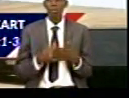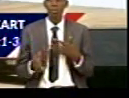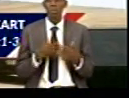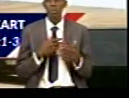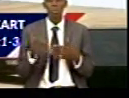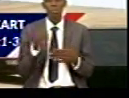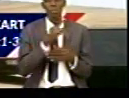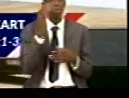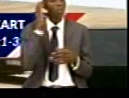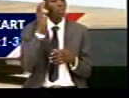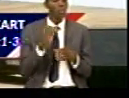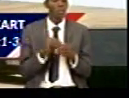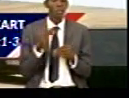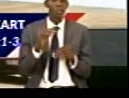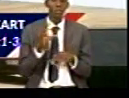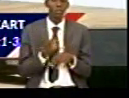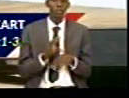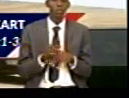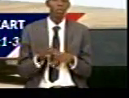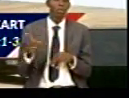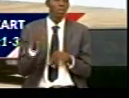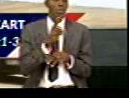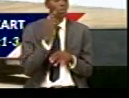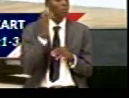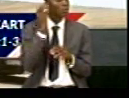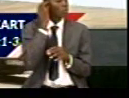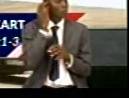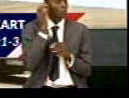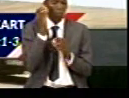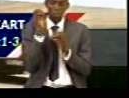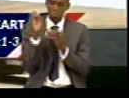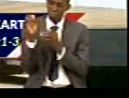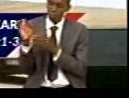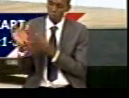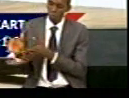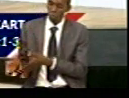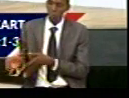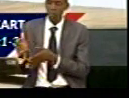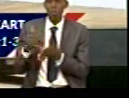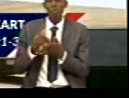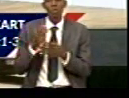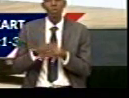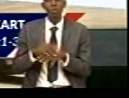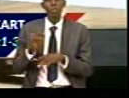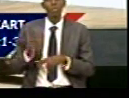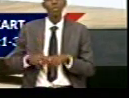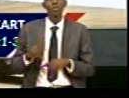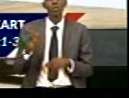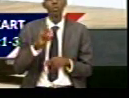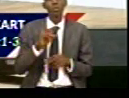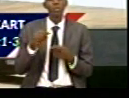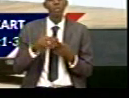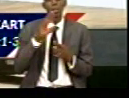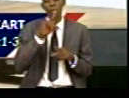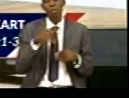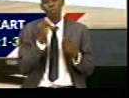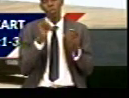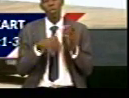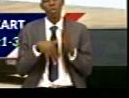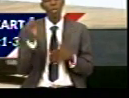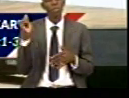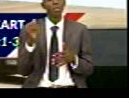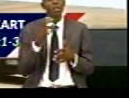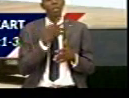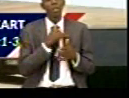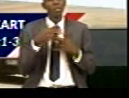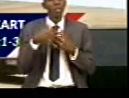hear in the church, they drop on the seat while they're leaving, and they go out. And after